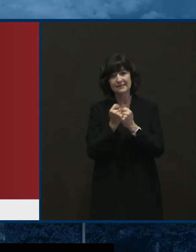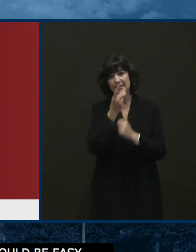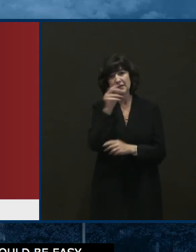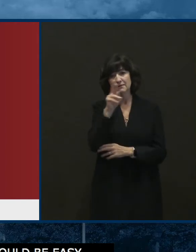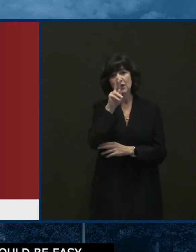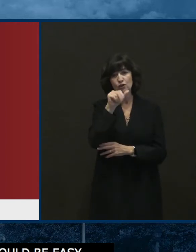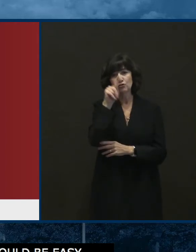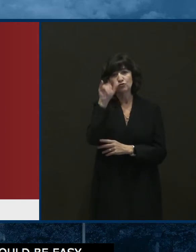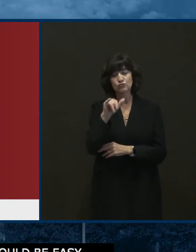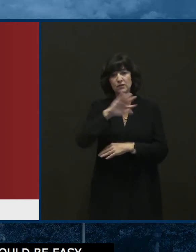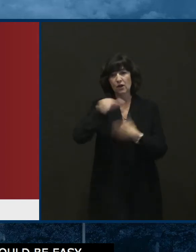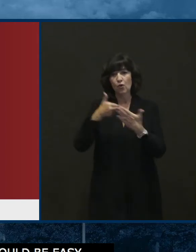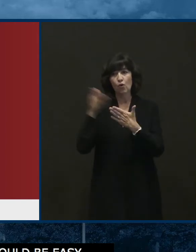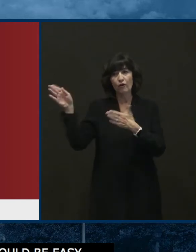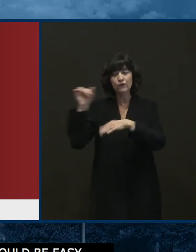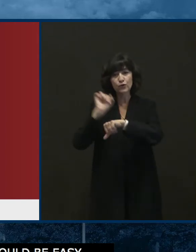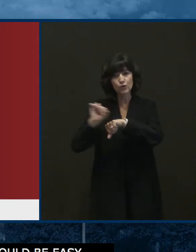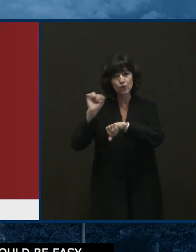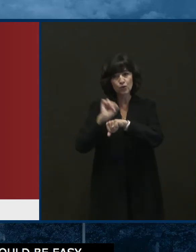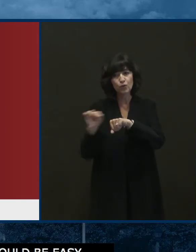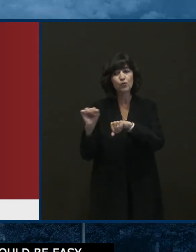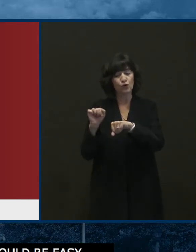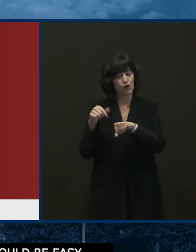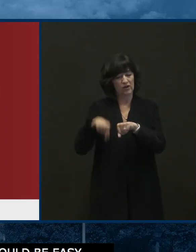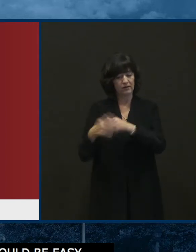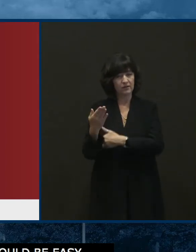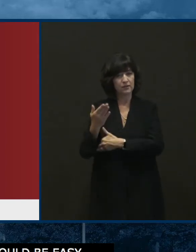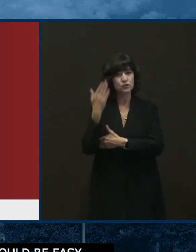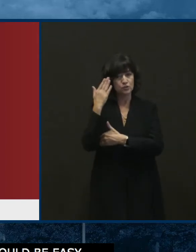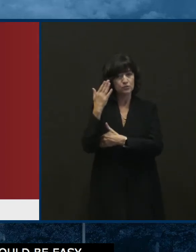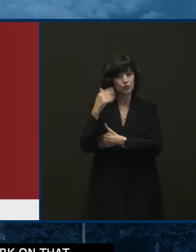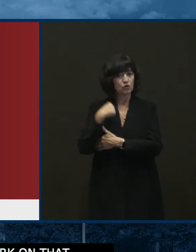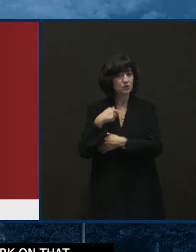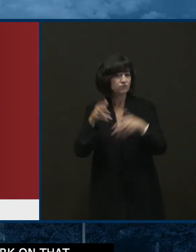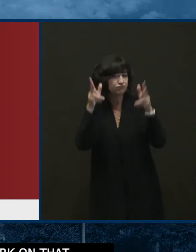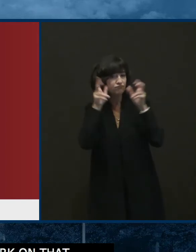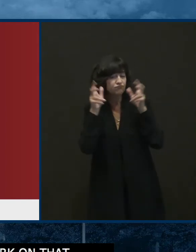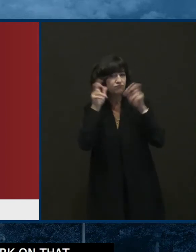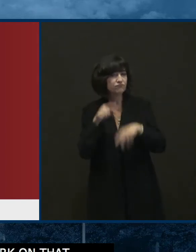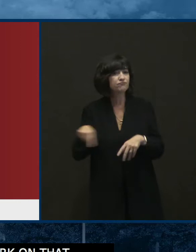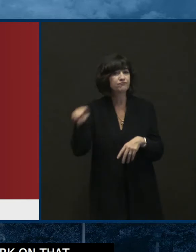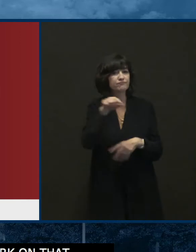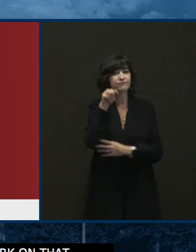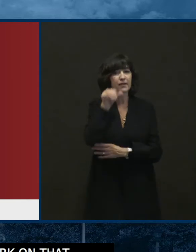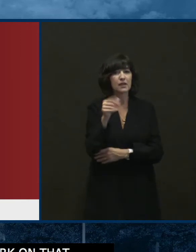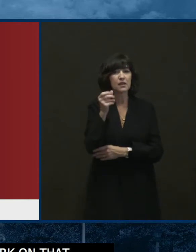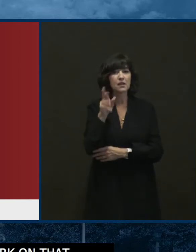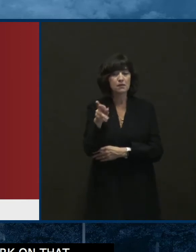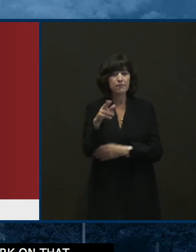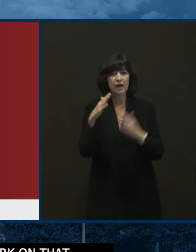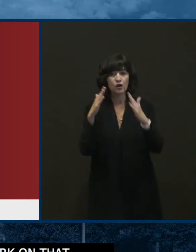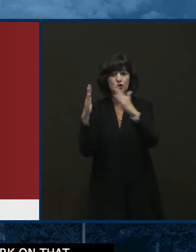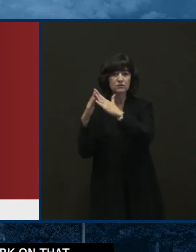work on that guidance. I was on the call this morning with the mayors of towns across Delaware, and they were